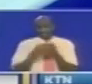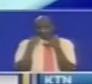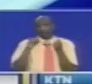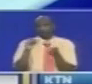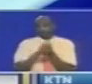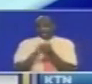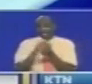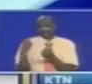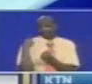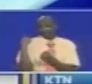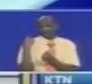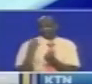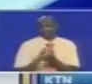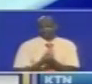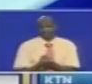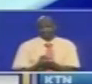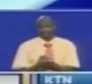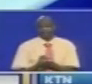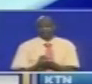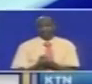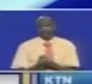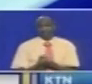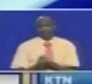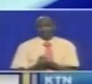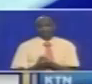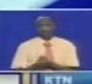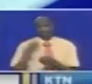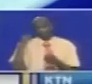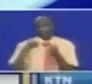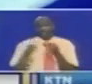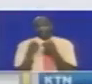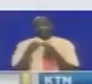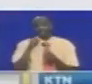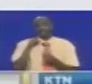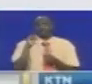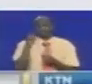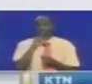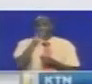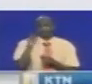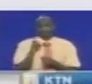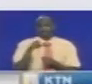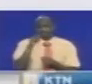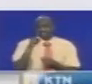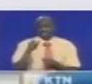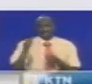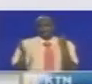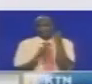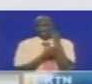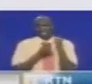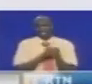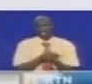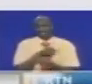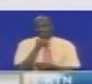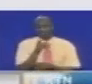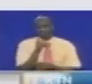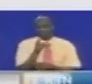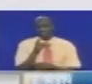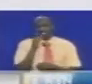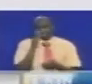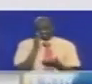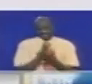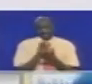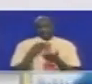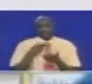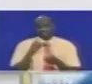Friday? Well, supposed to be held, To answer the first question, I think it's quite unfortunate that when you have an